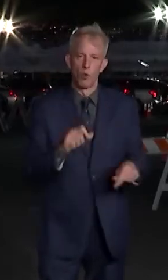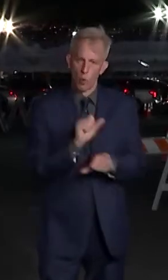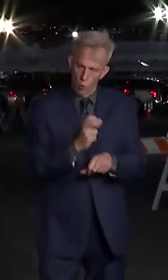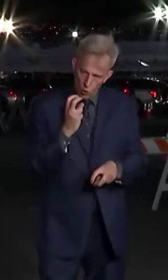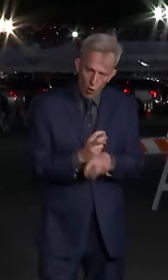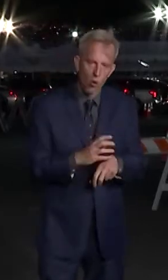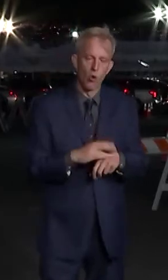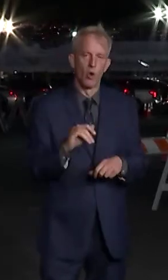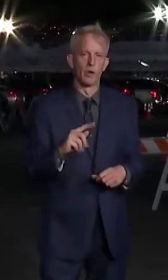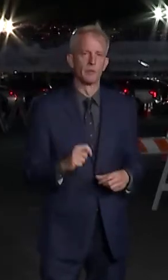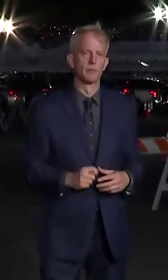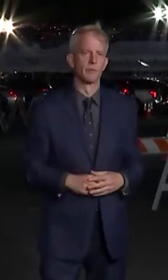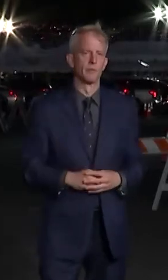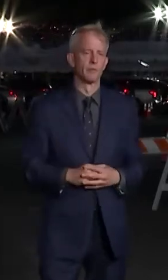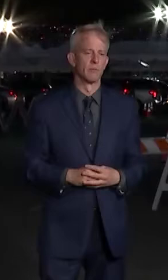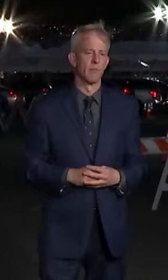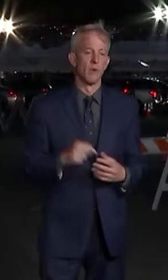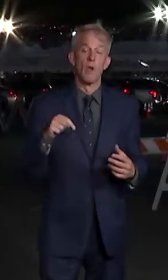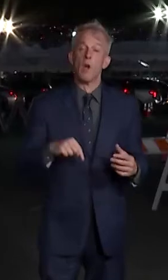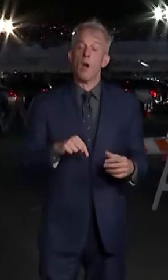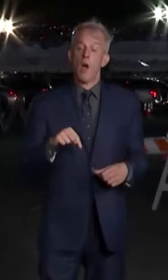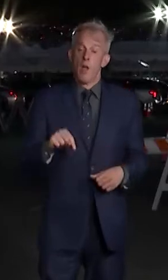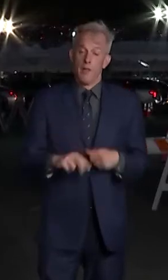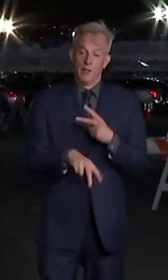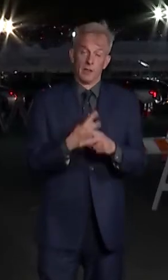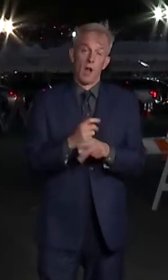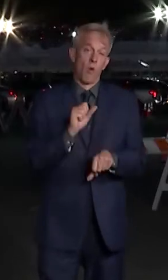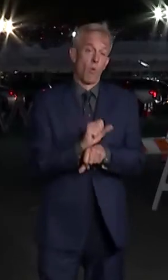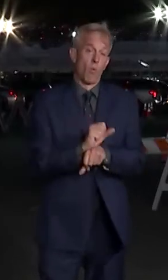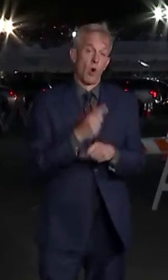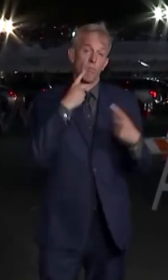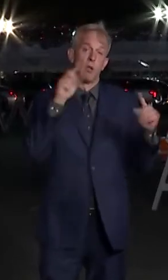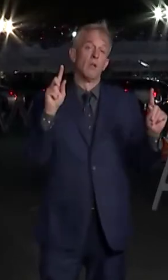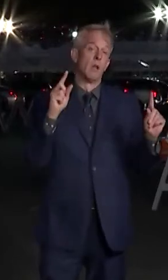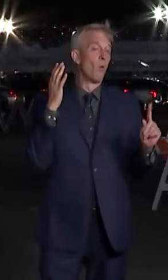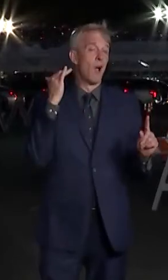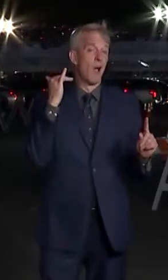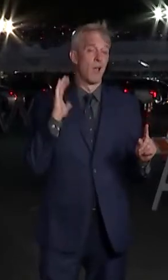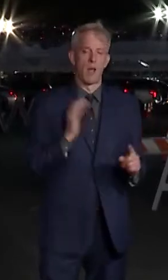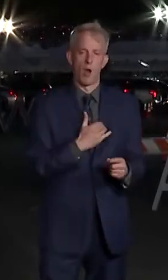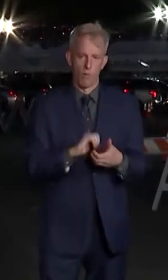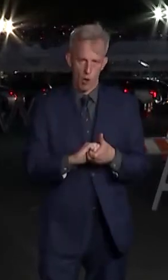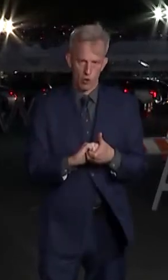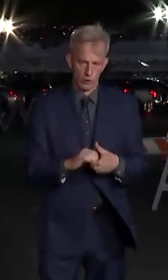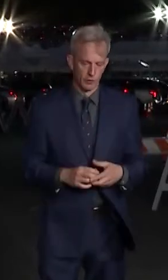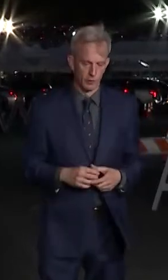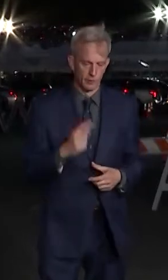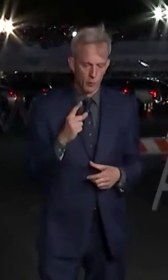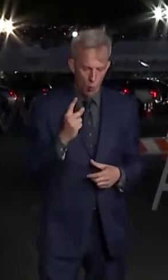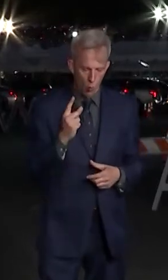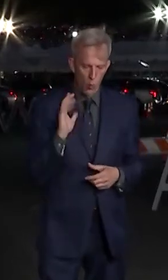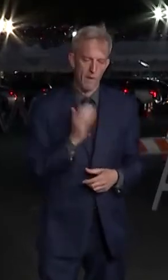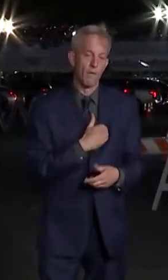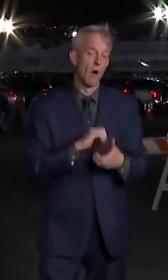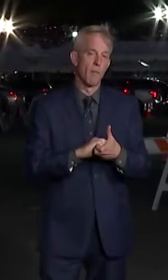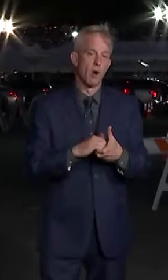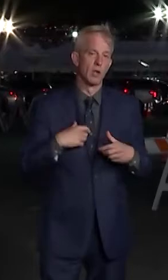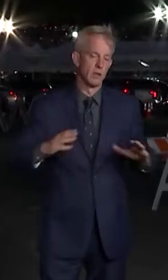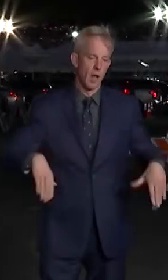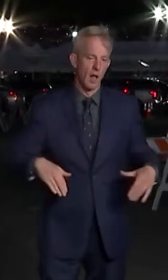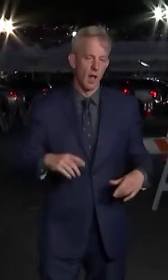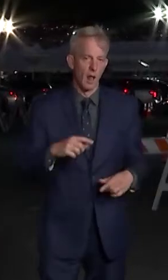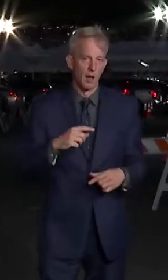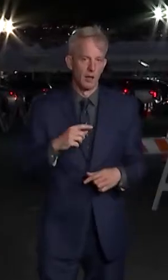that. This work is done because of our partners. And I didn't give a shout out to one of our partners yet,